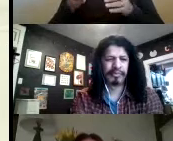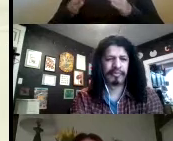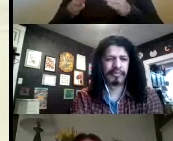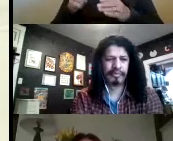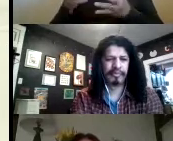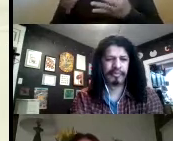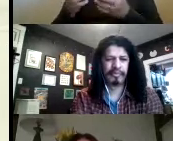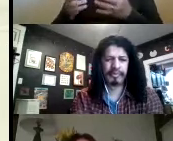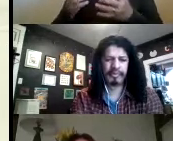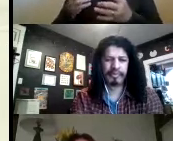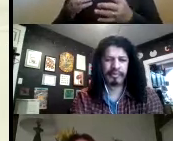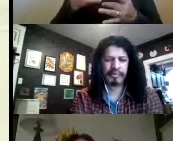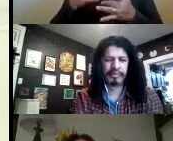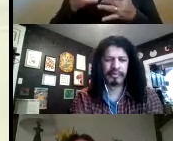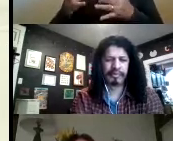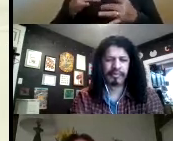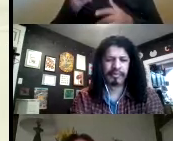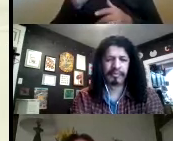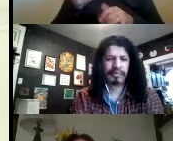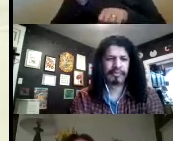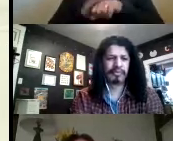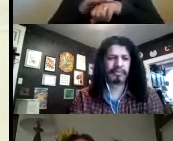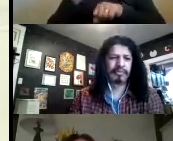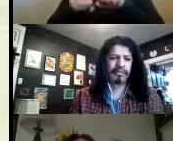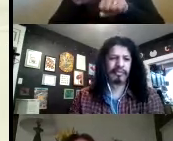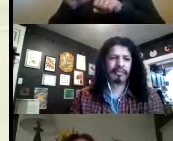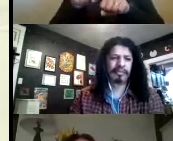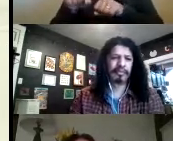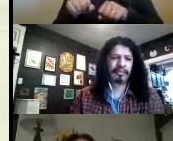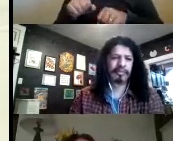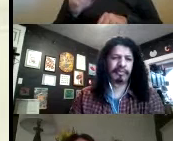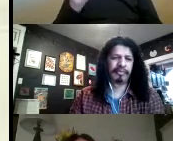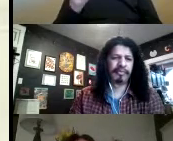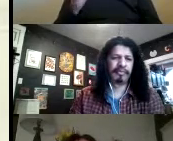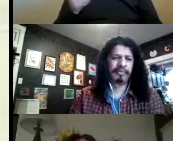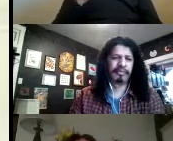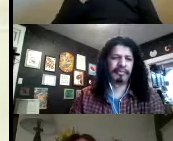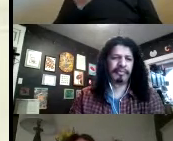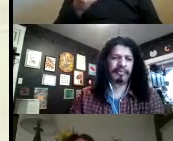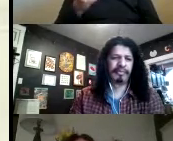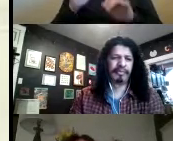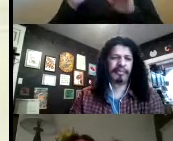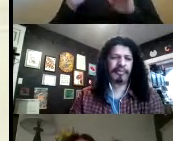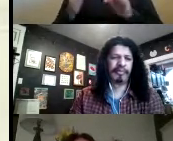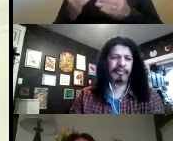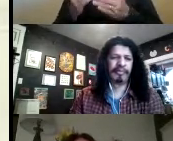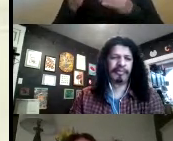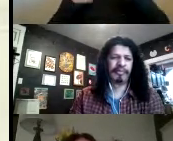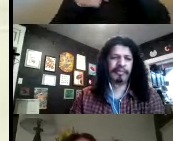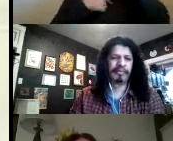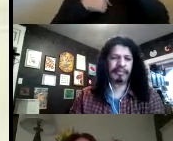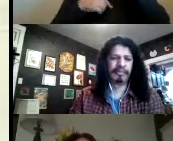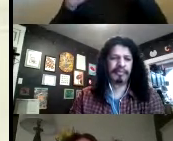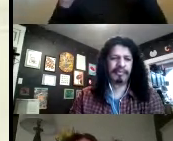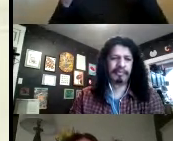but concerned people on bicycles that Kim mentioned. So, you know, how do we calm the street